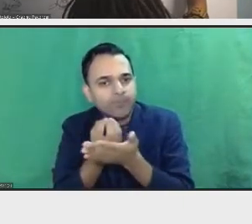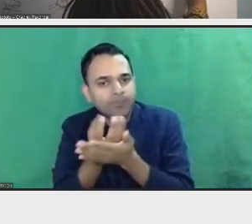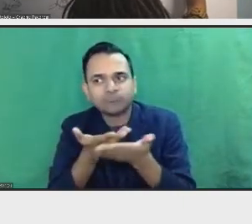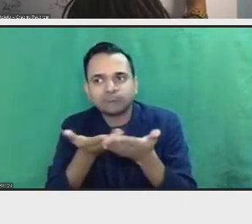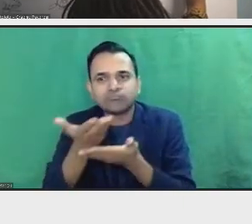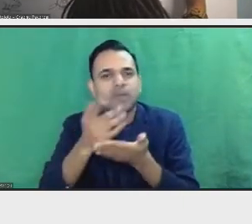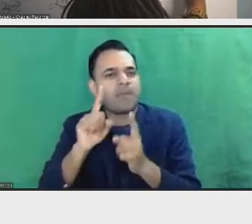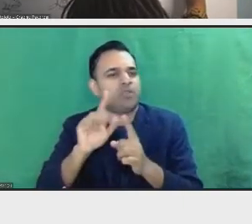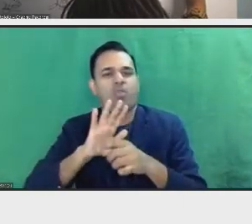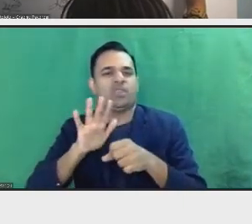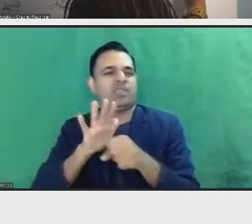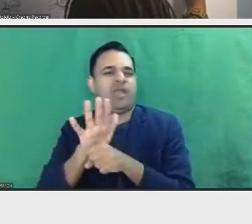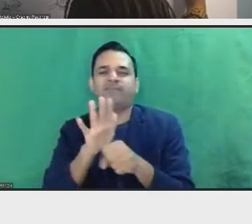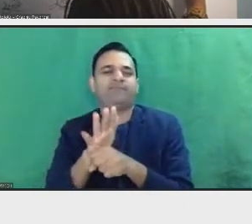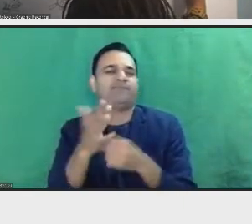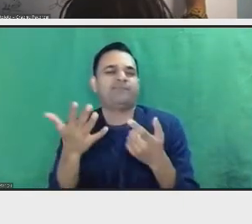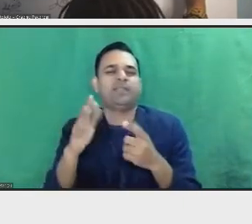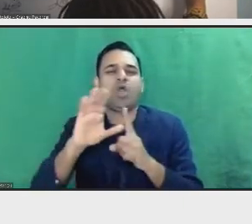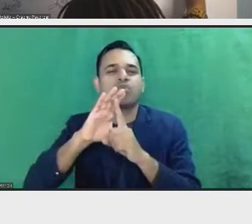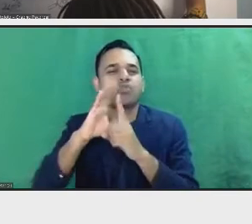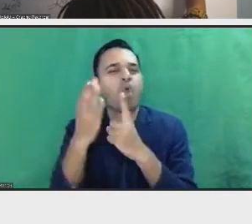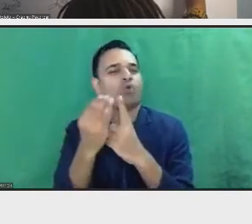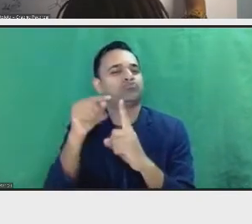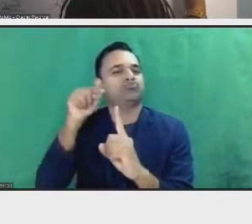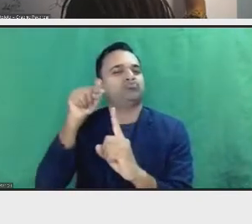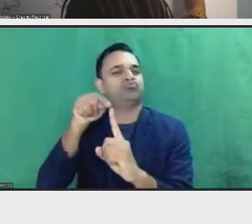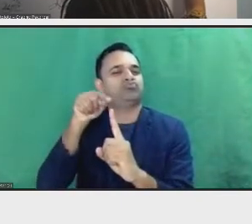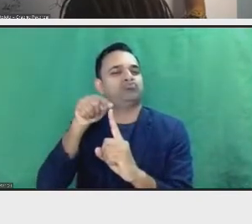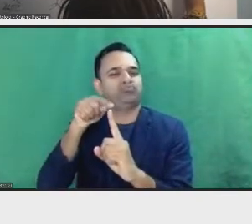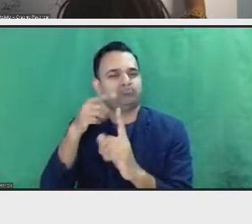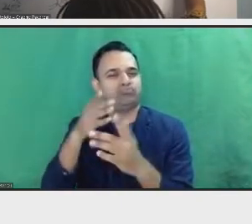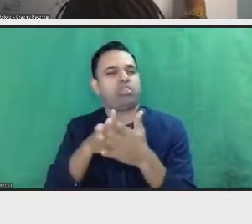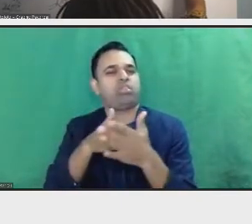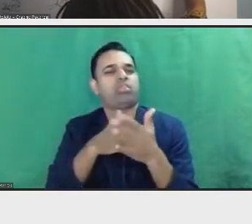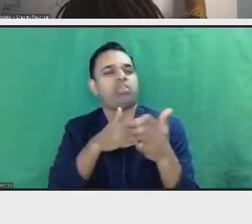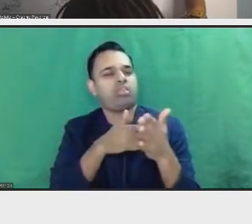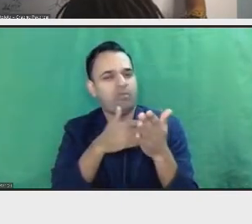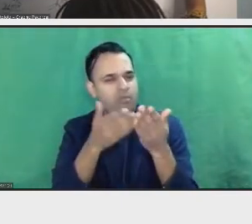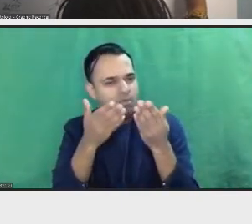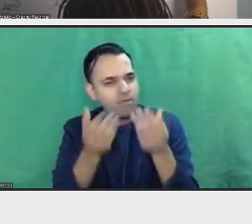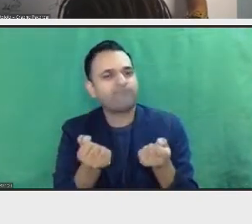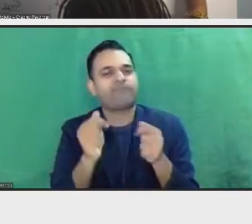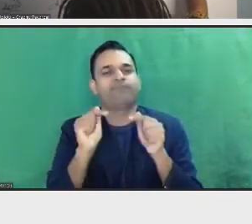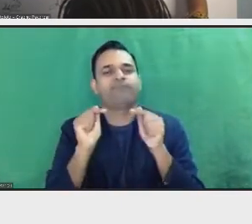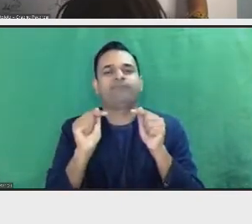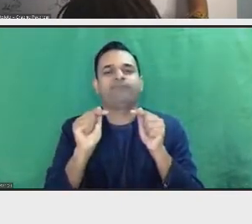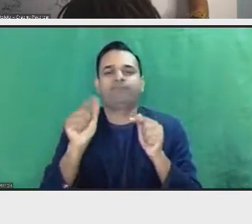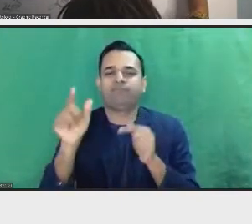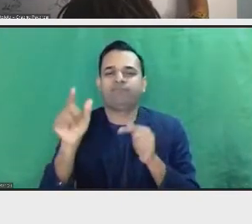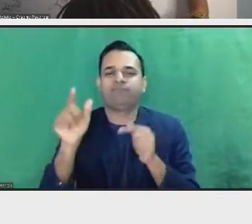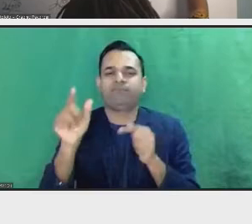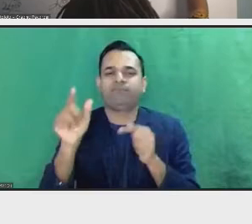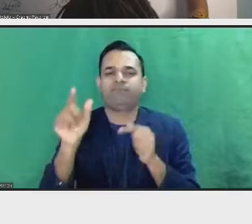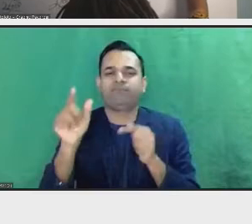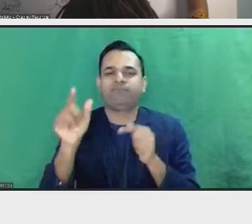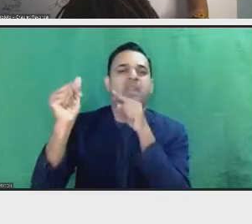key. Men are the major problem at the center of these inequalities and lack of real development. So there is much to do about